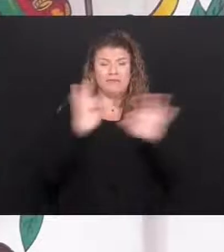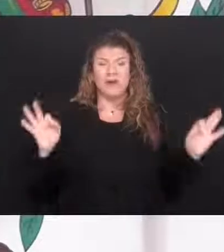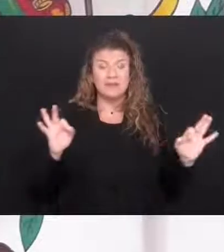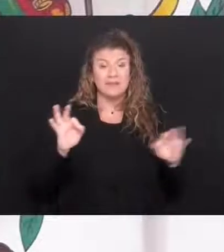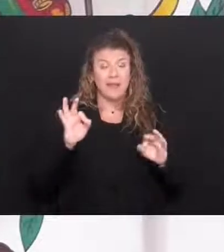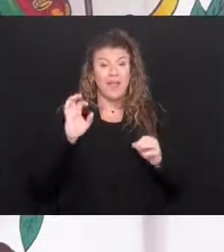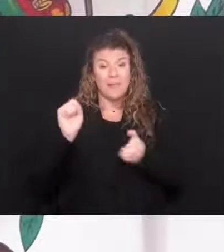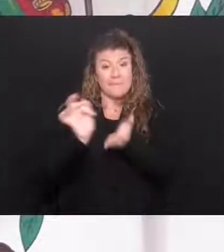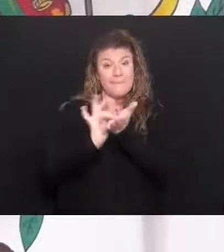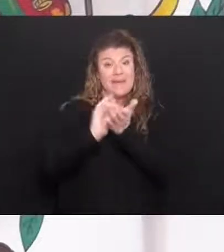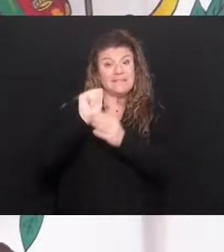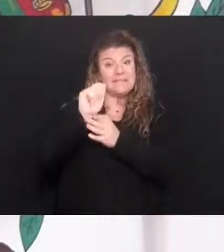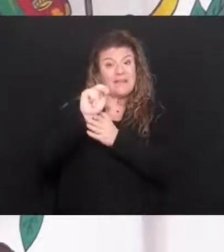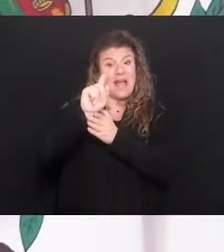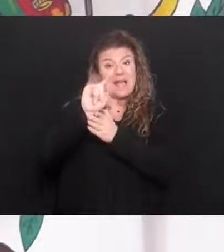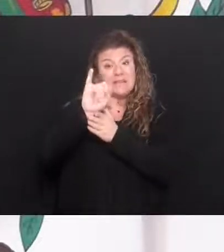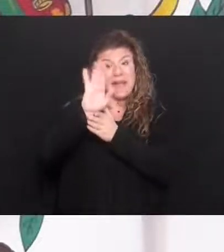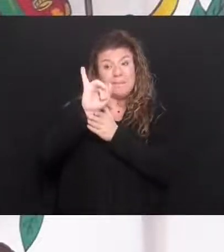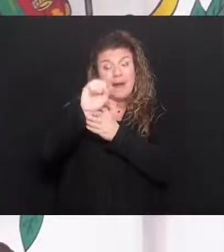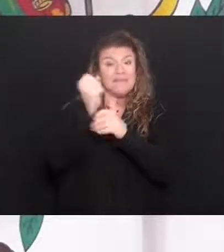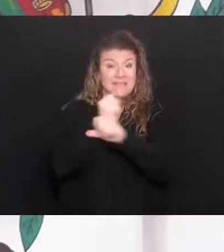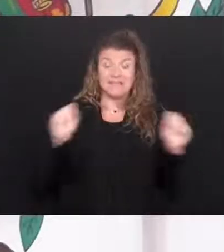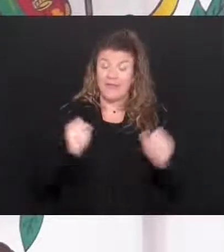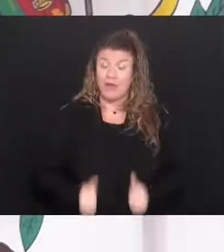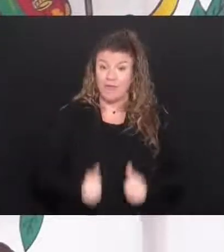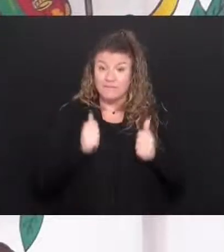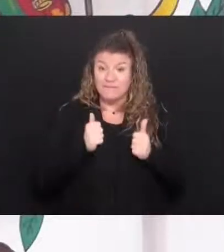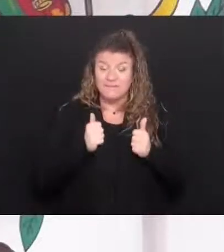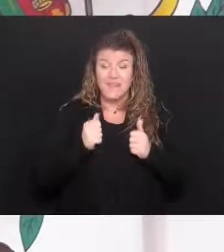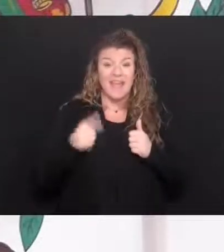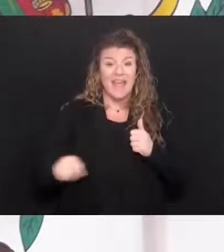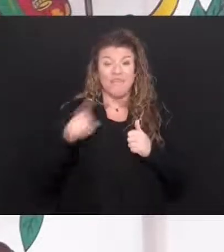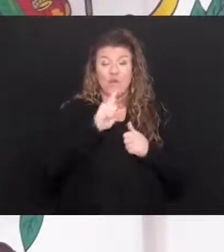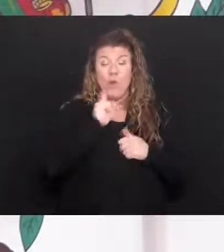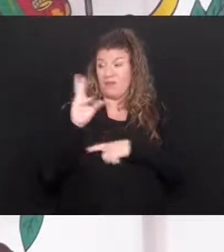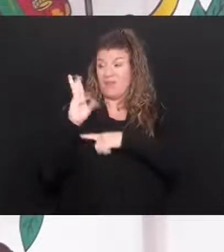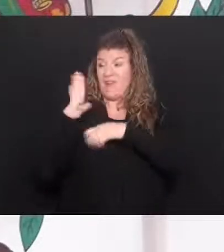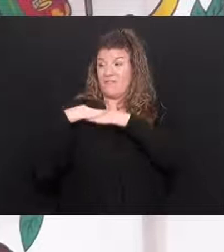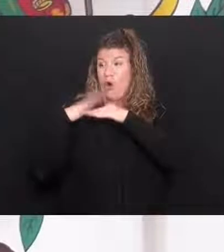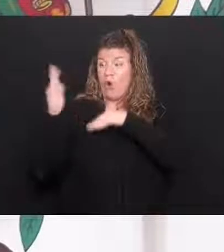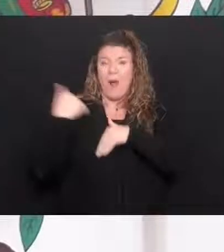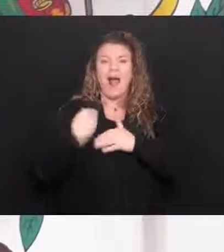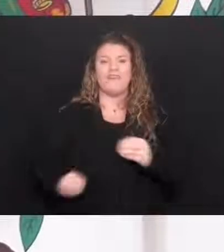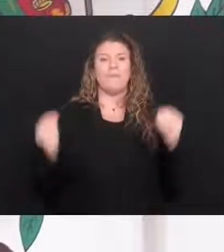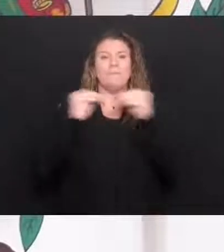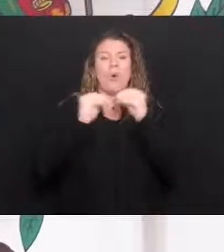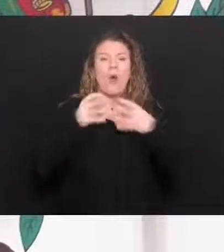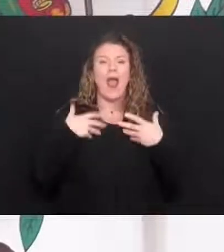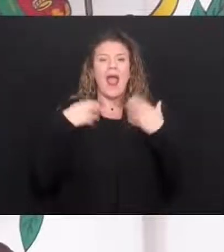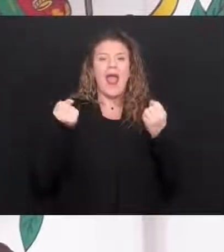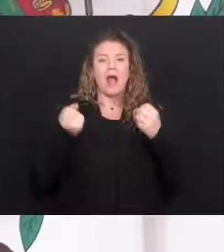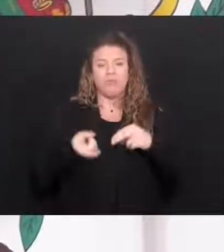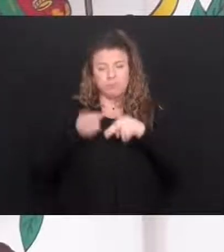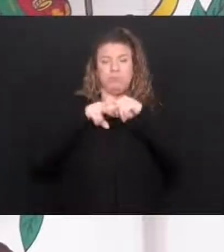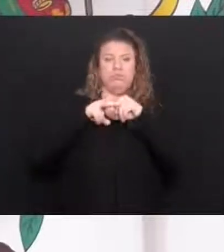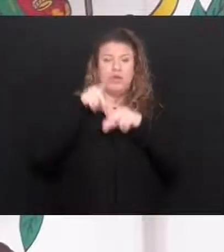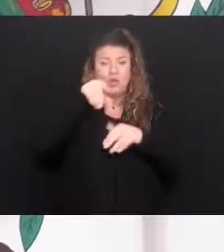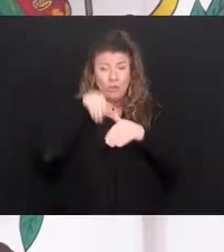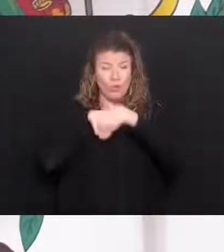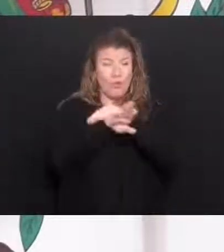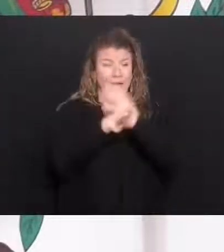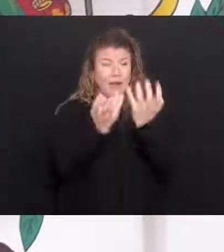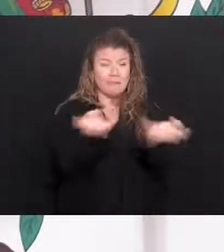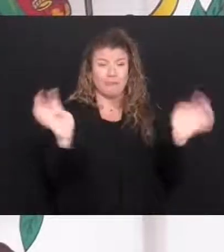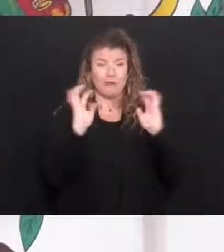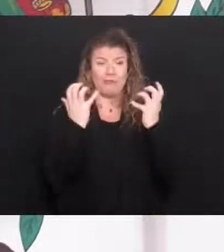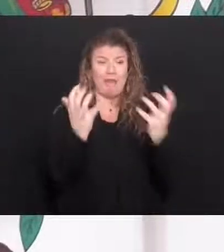can save your life. For those people that are compromised, 65 and older, with any kind of health condition, and you go into a crowd of people and